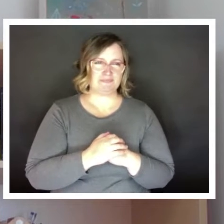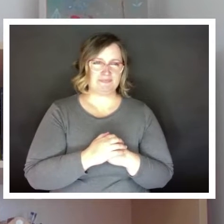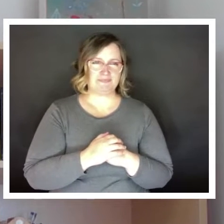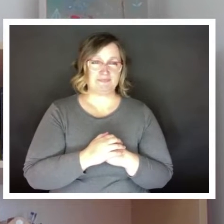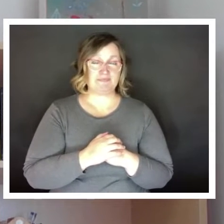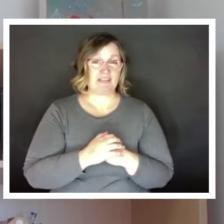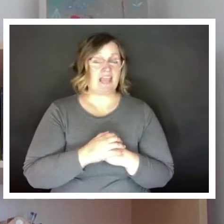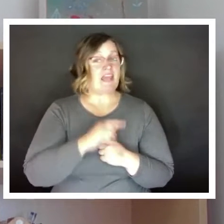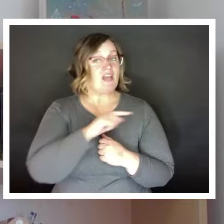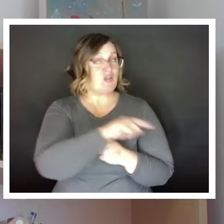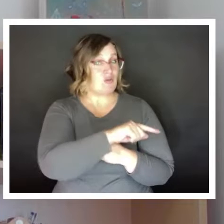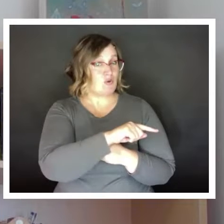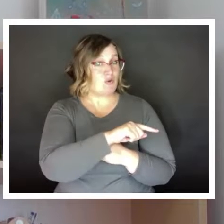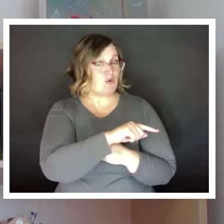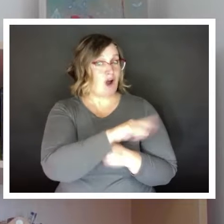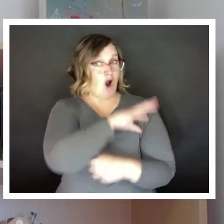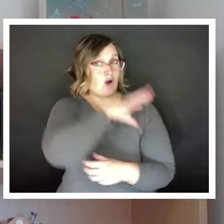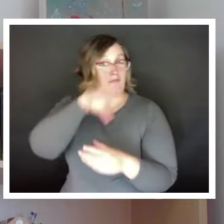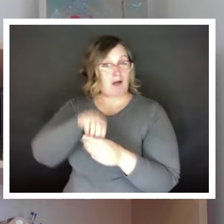And you are among them.